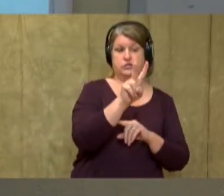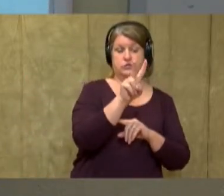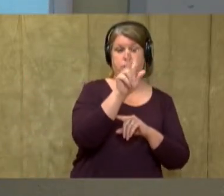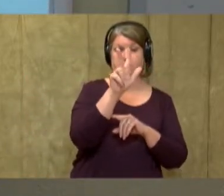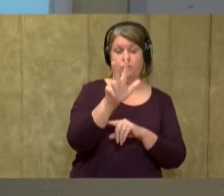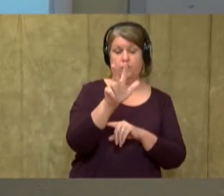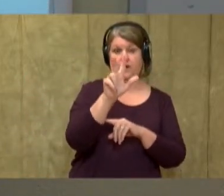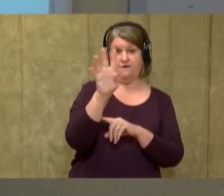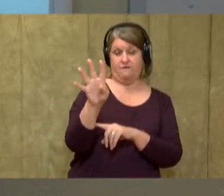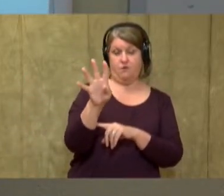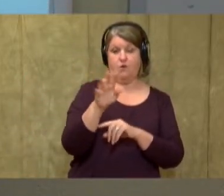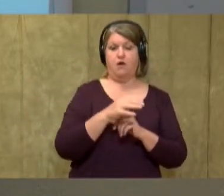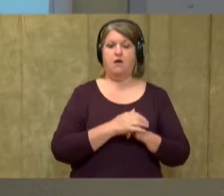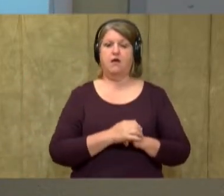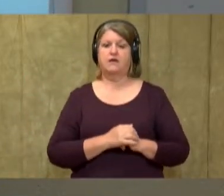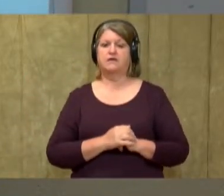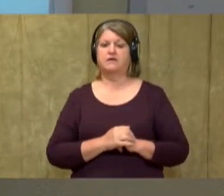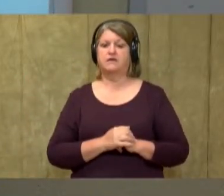is